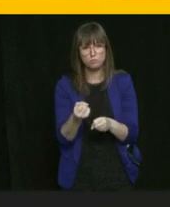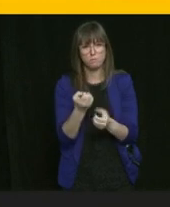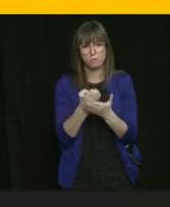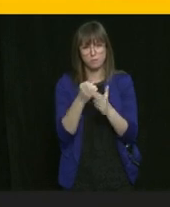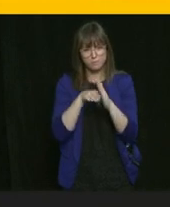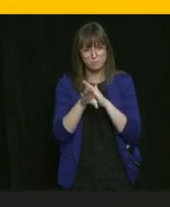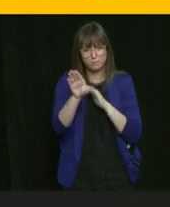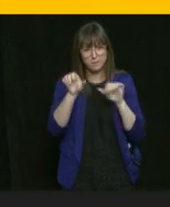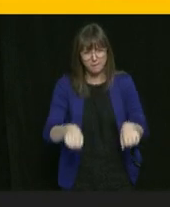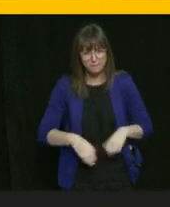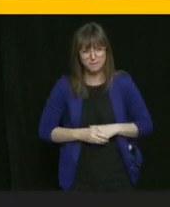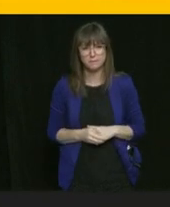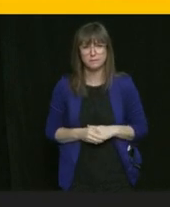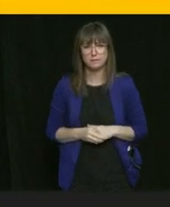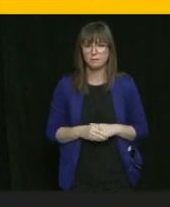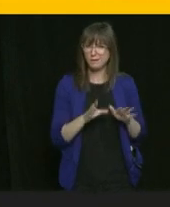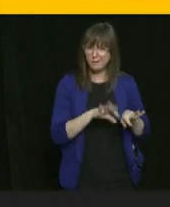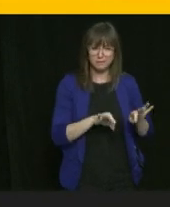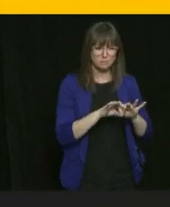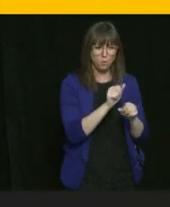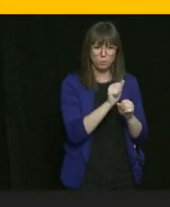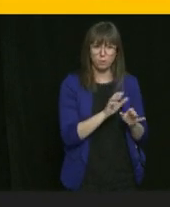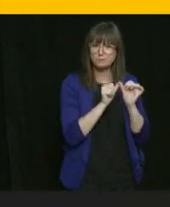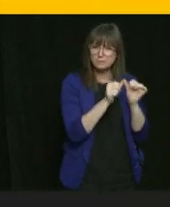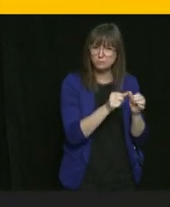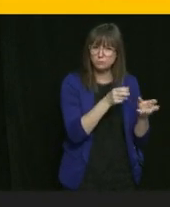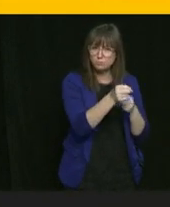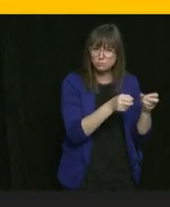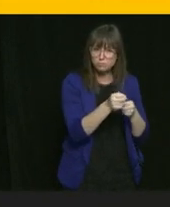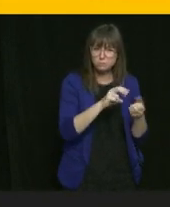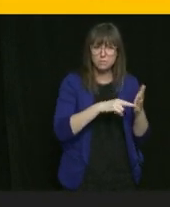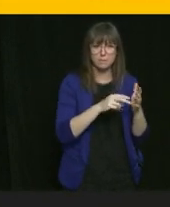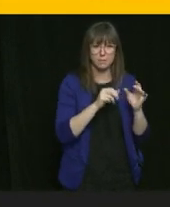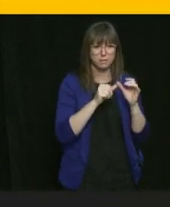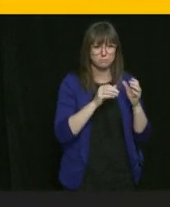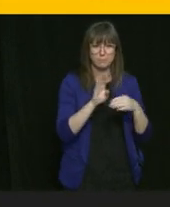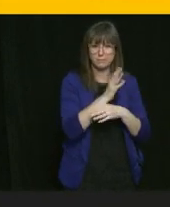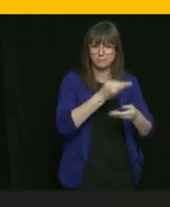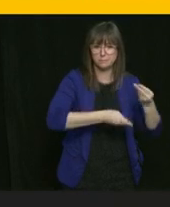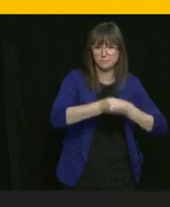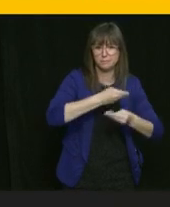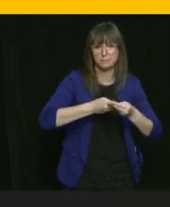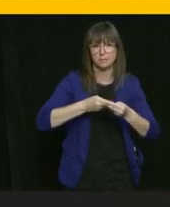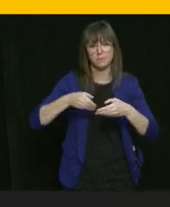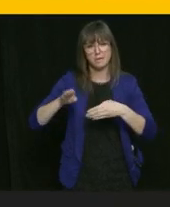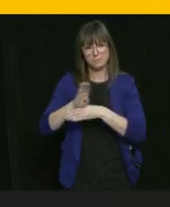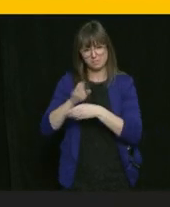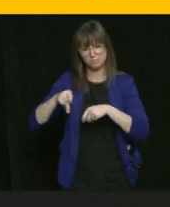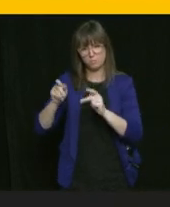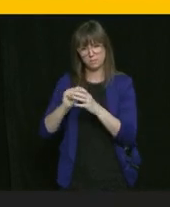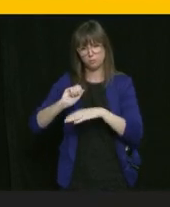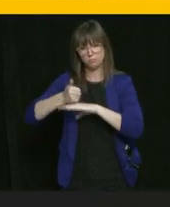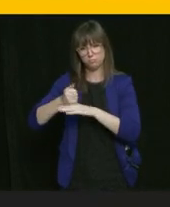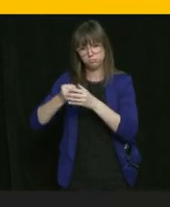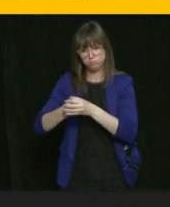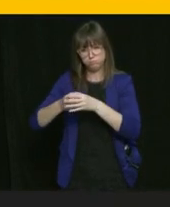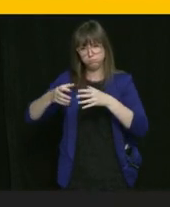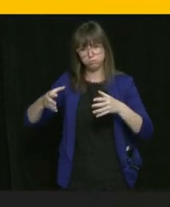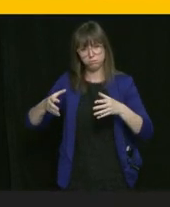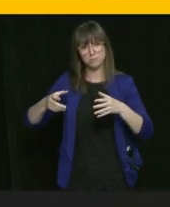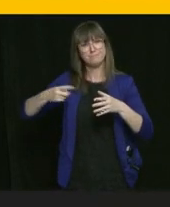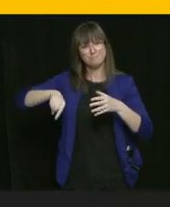We need to have enough workers to maintain supply chains, allow businesses to expand, and create more jobs for